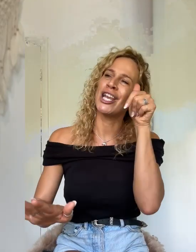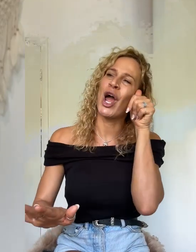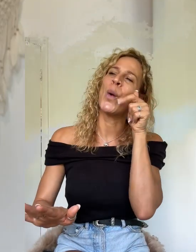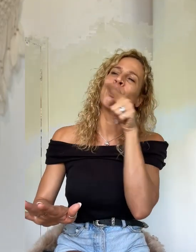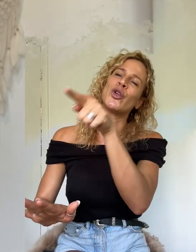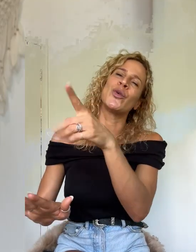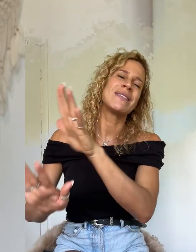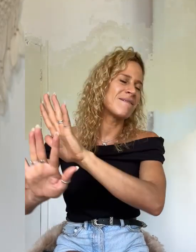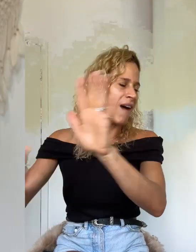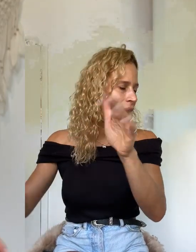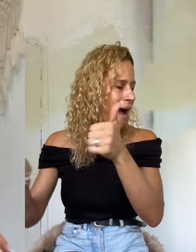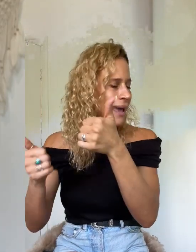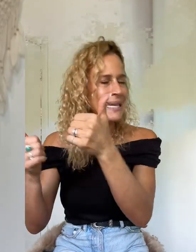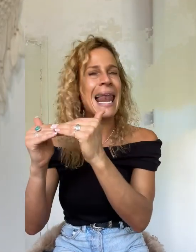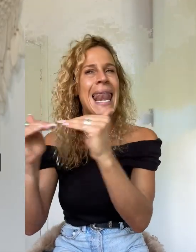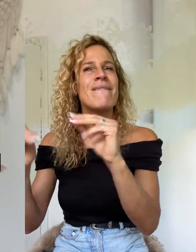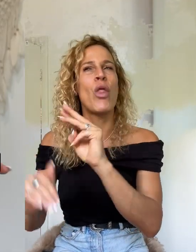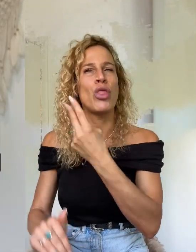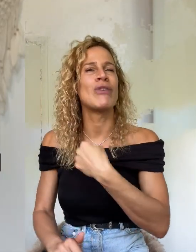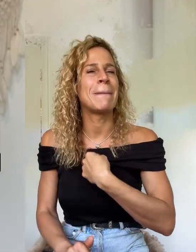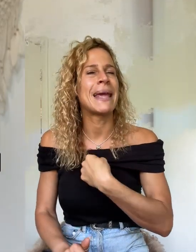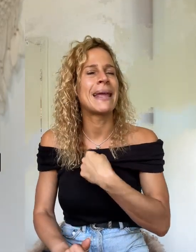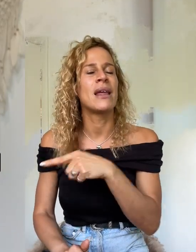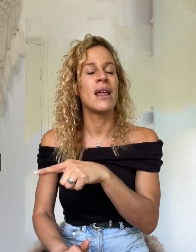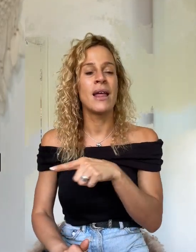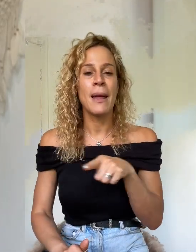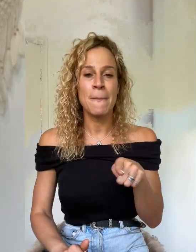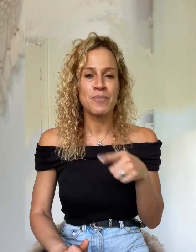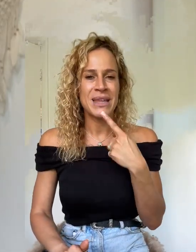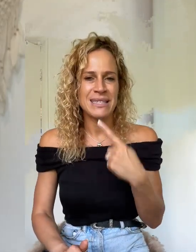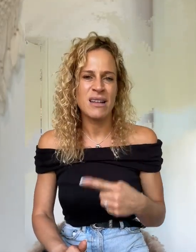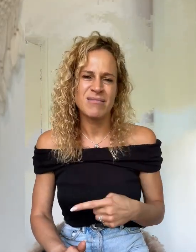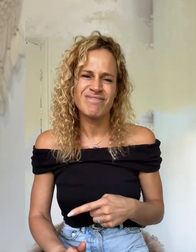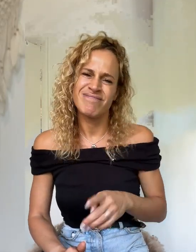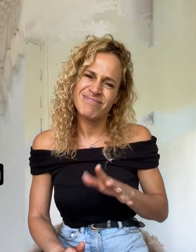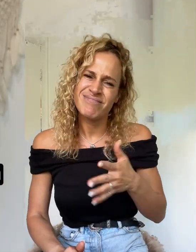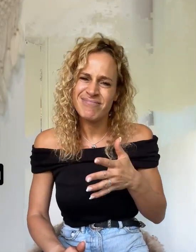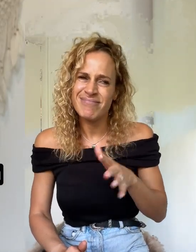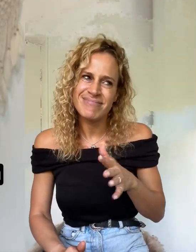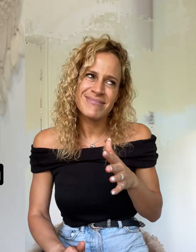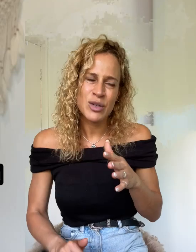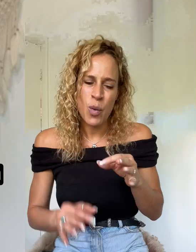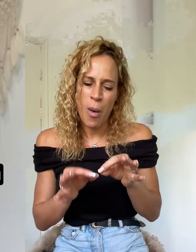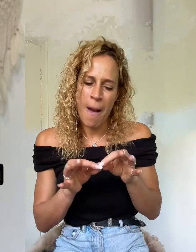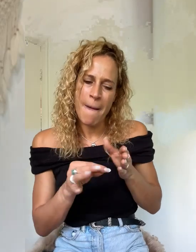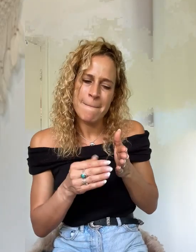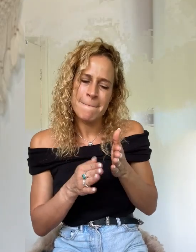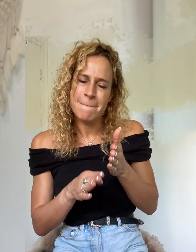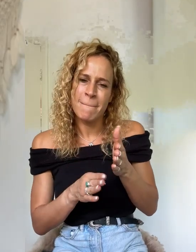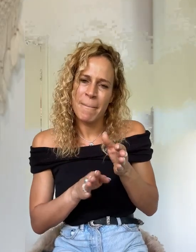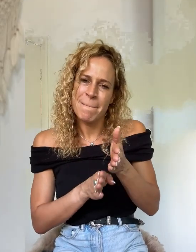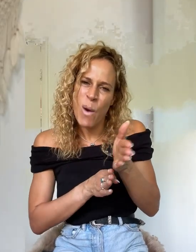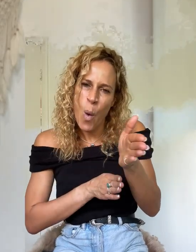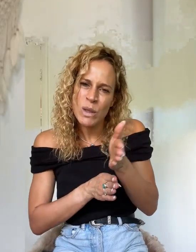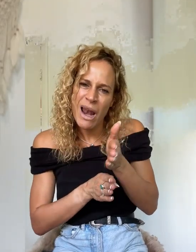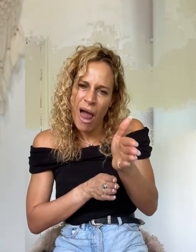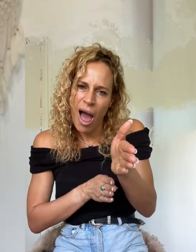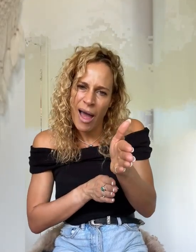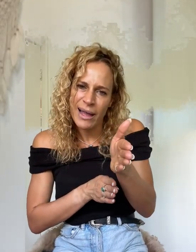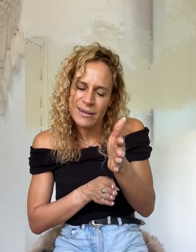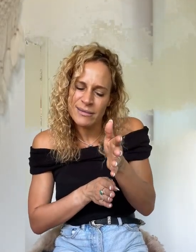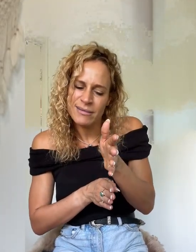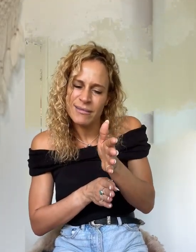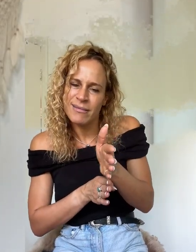on. We all know I'm not, I'm level 3. And they were like, you're borderline, Hayley. You didn't fly through. You